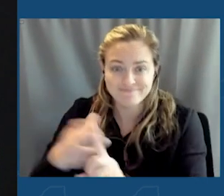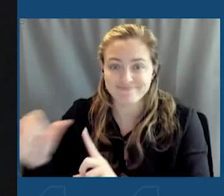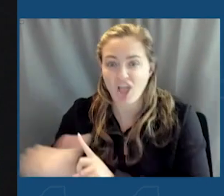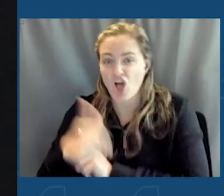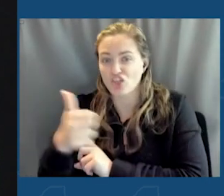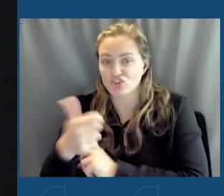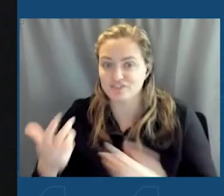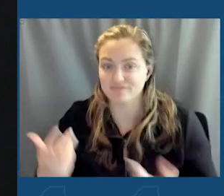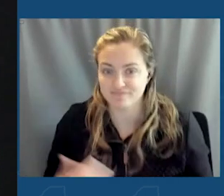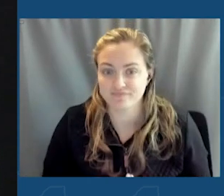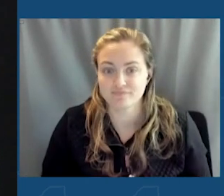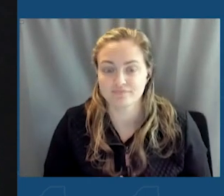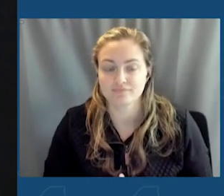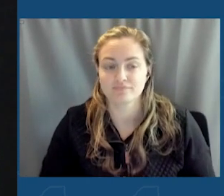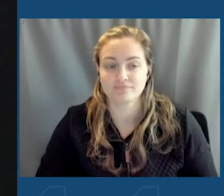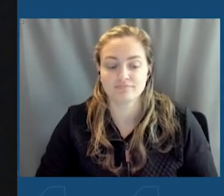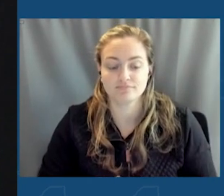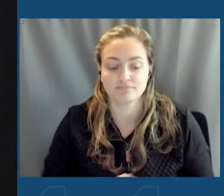That'll help